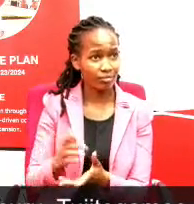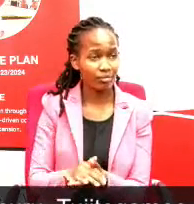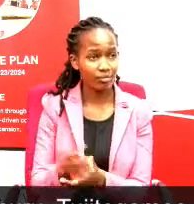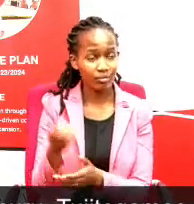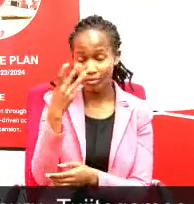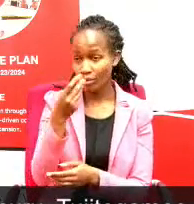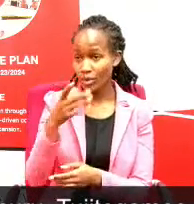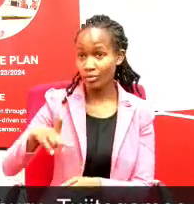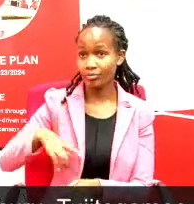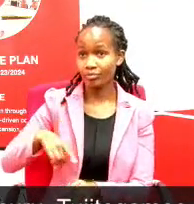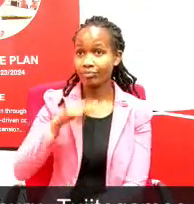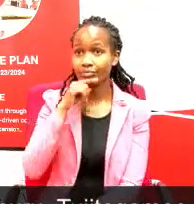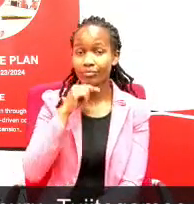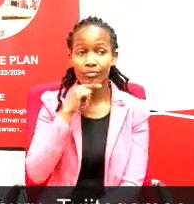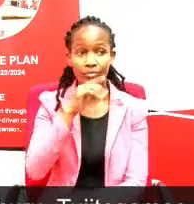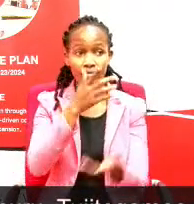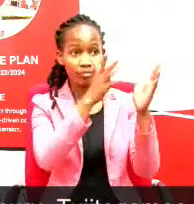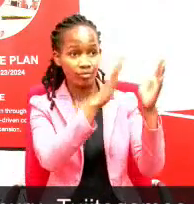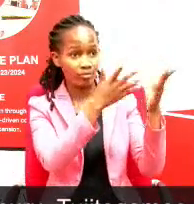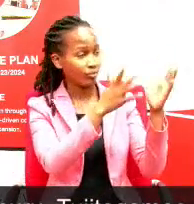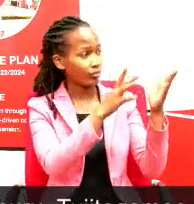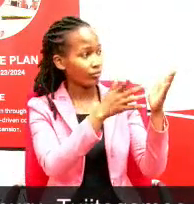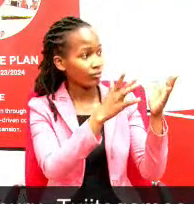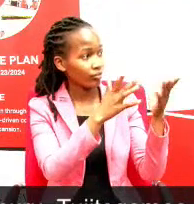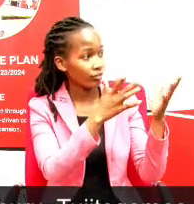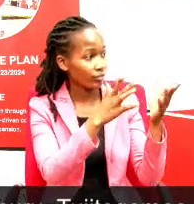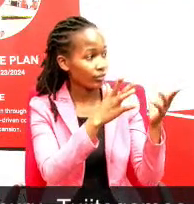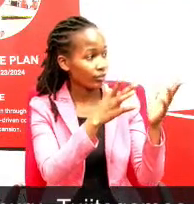Beautiful. Ladies and gentlemen, some round of applause.